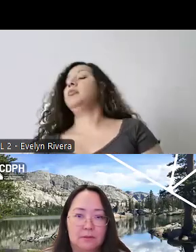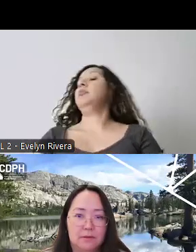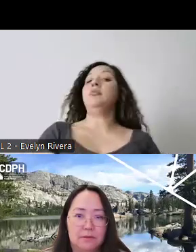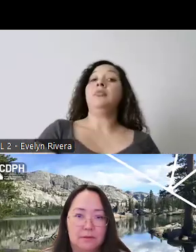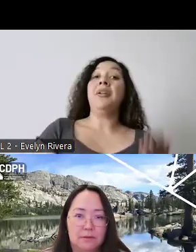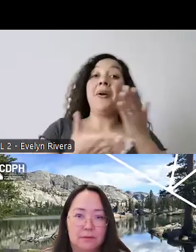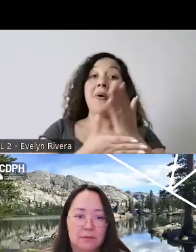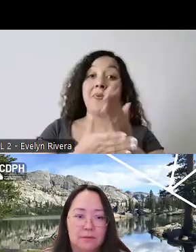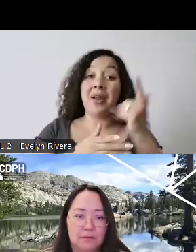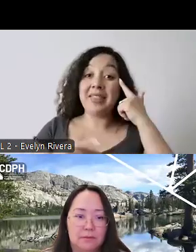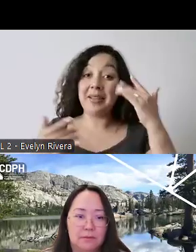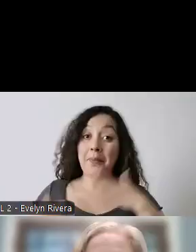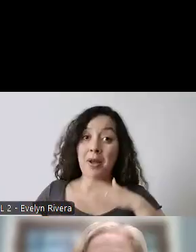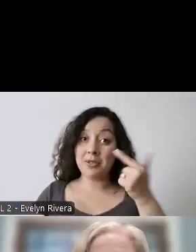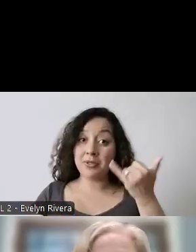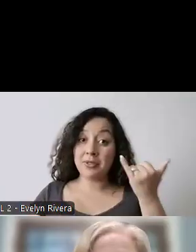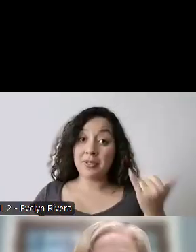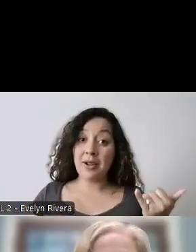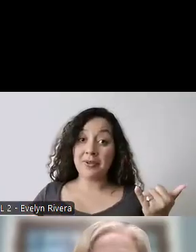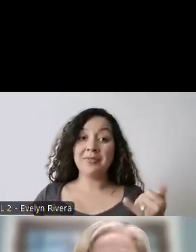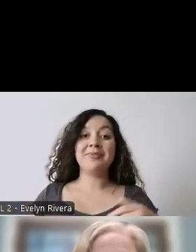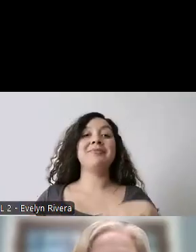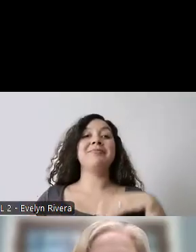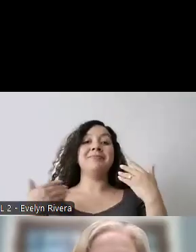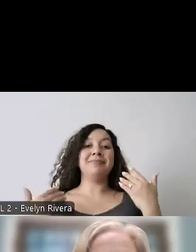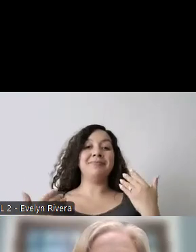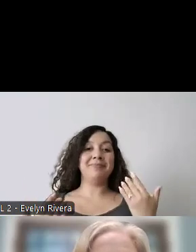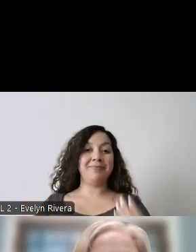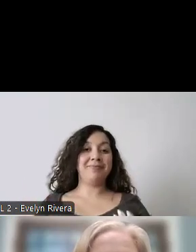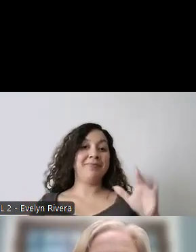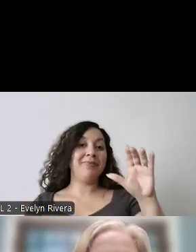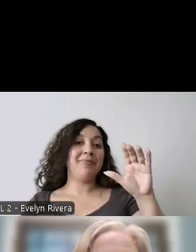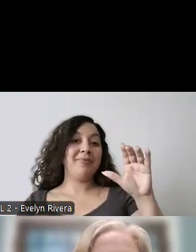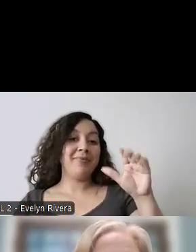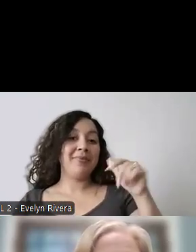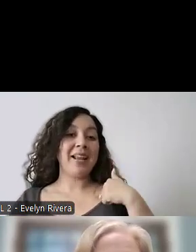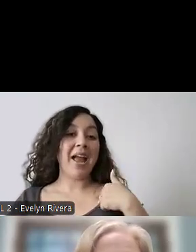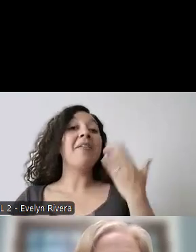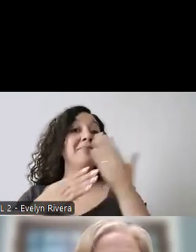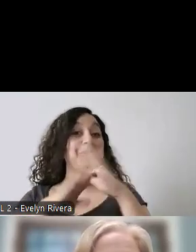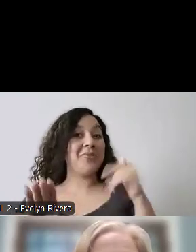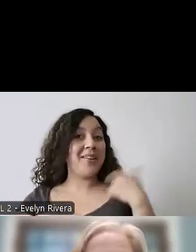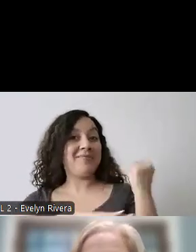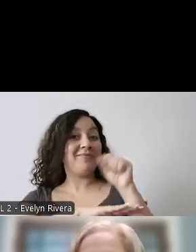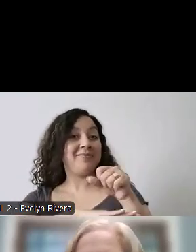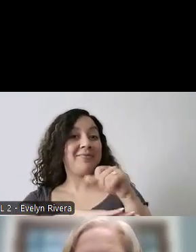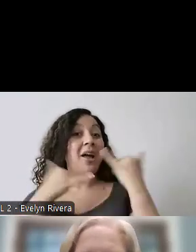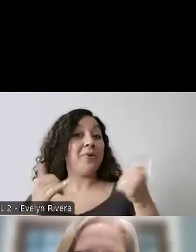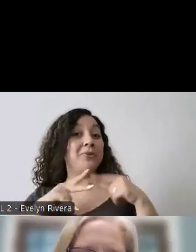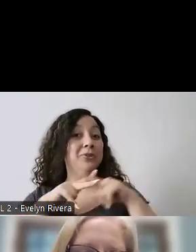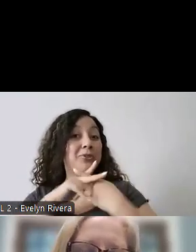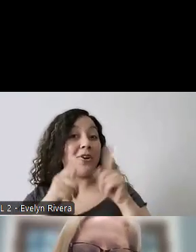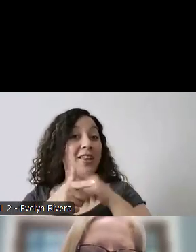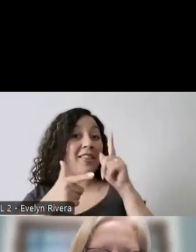All right, I think it's me. Andrew and I divided and conquered here. So I'll get us started and then Andrew will